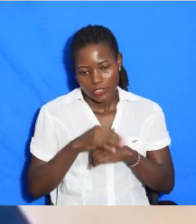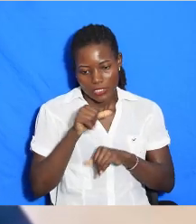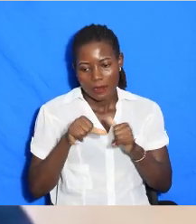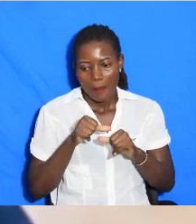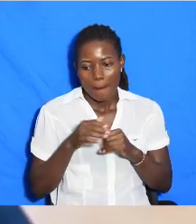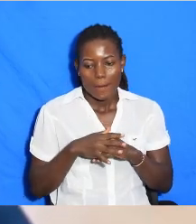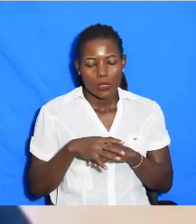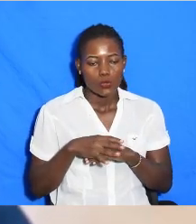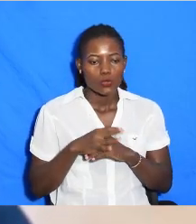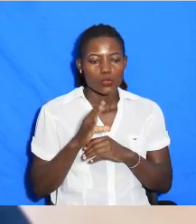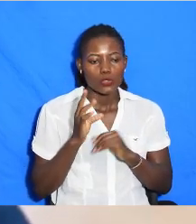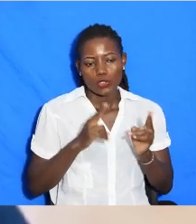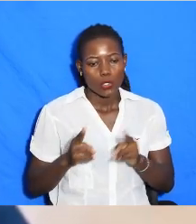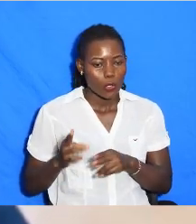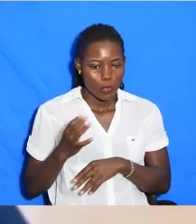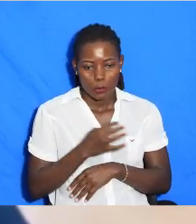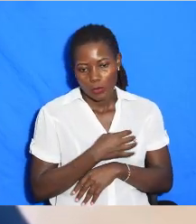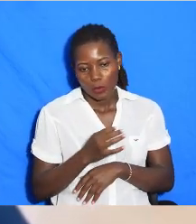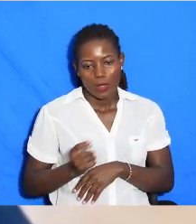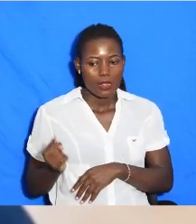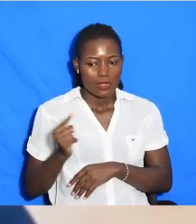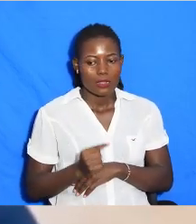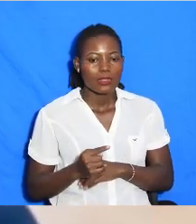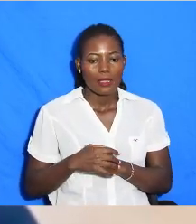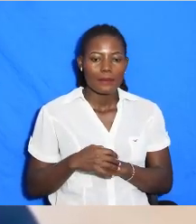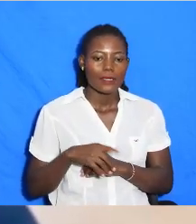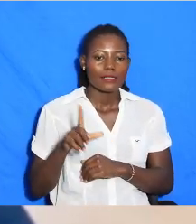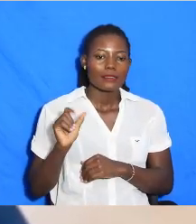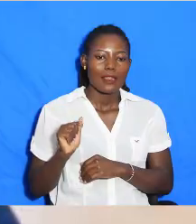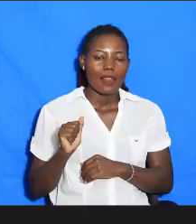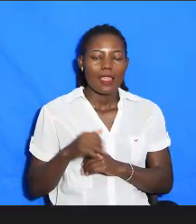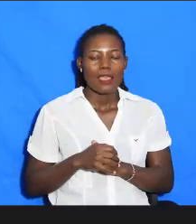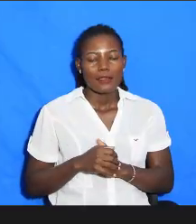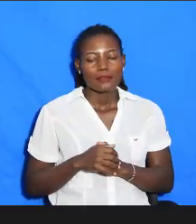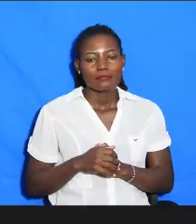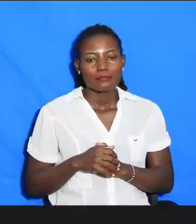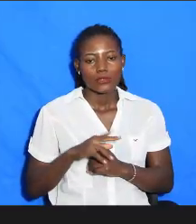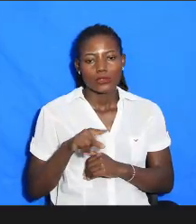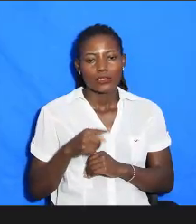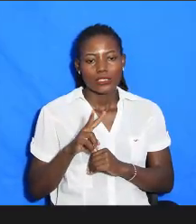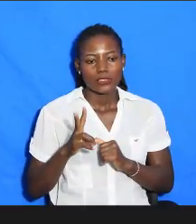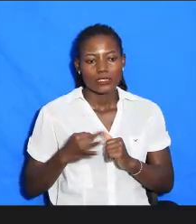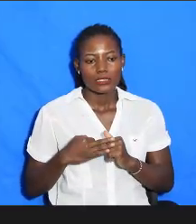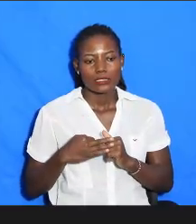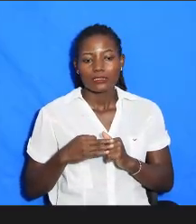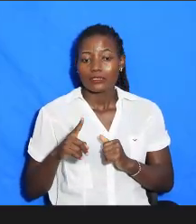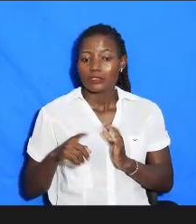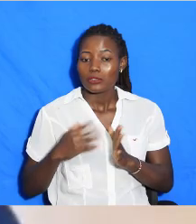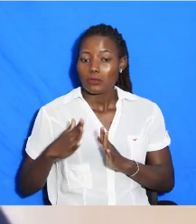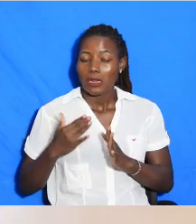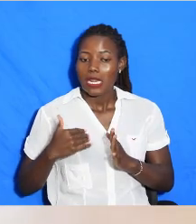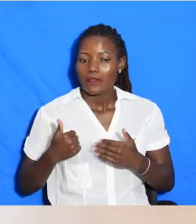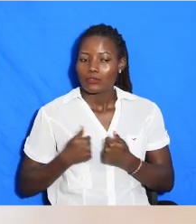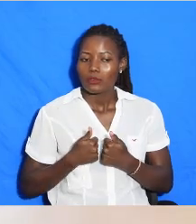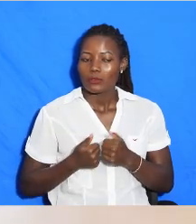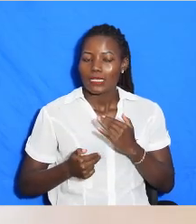have Commonwealth coming up, and mm, of course now LA mm. 2028. Do you still have ambitions to compete at that high